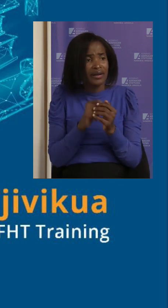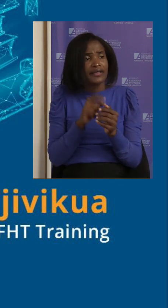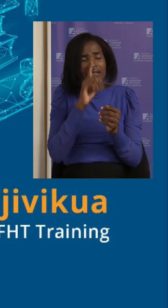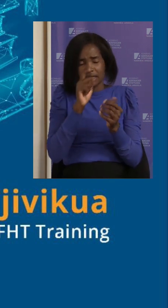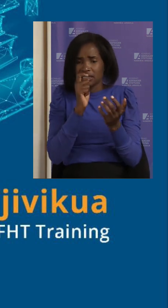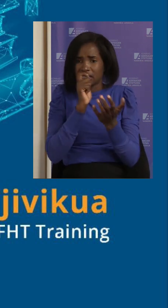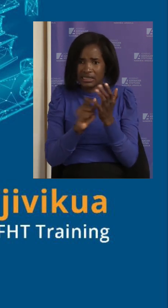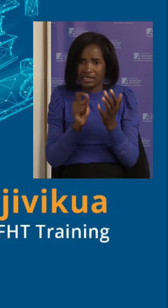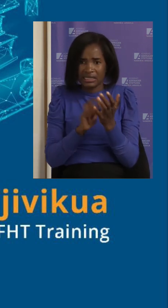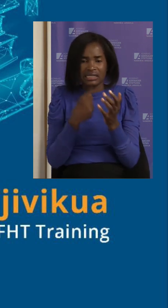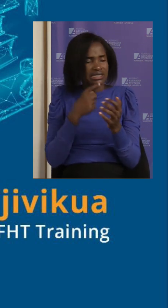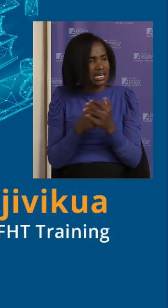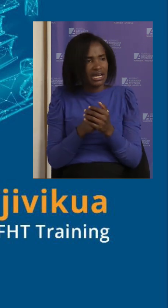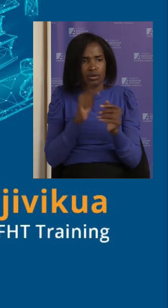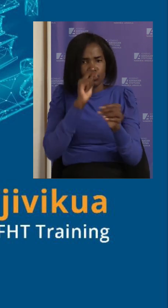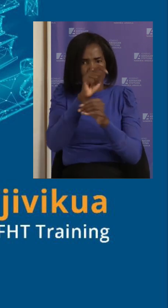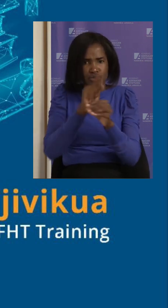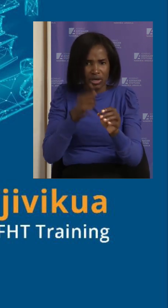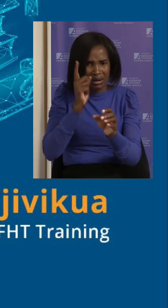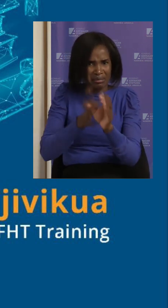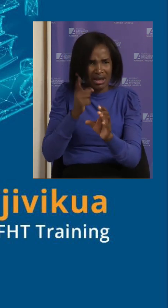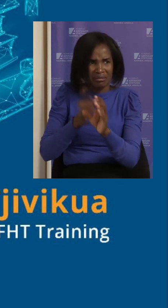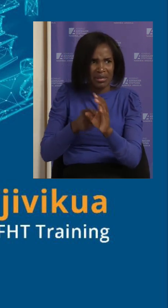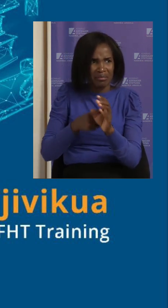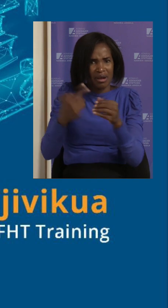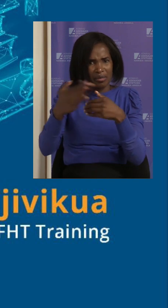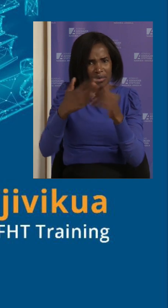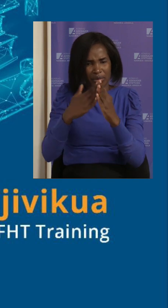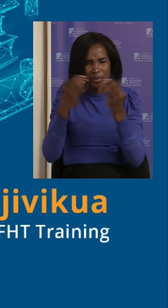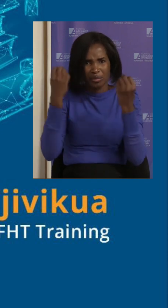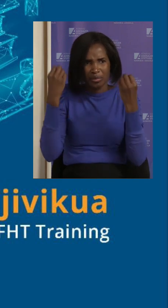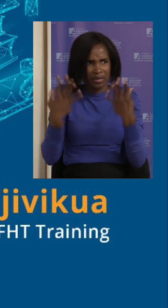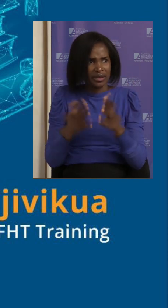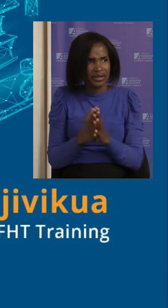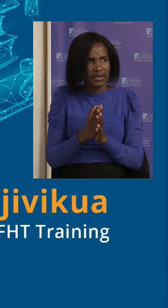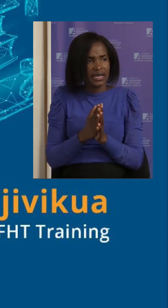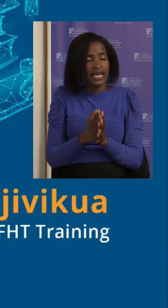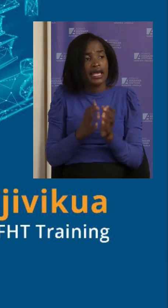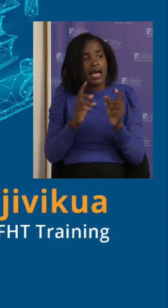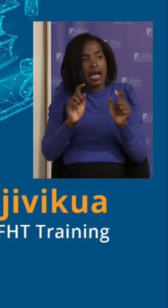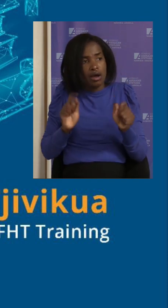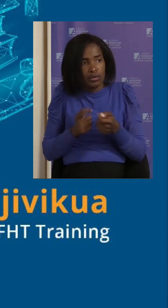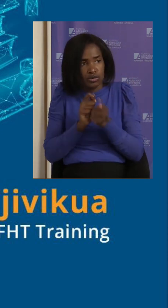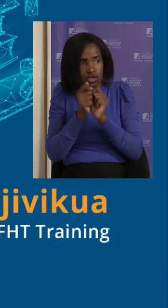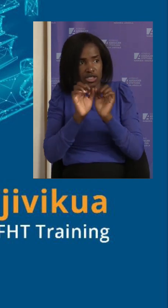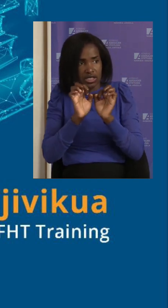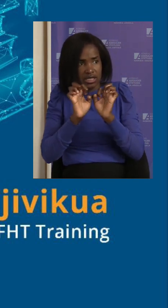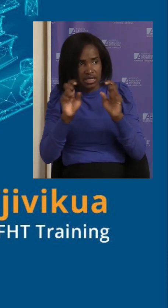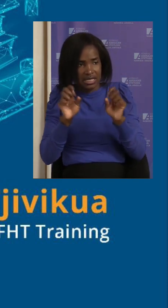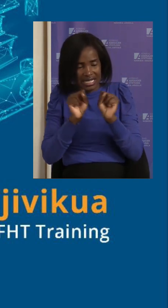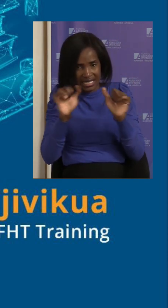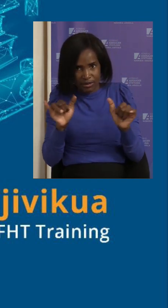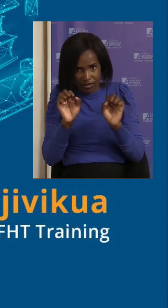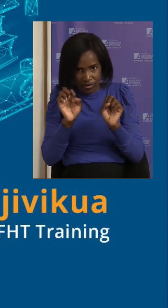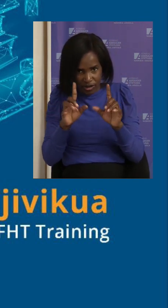teachers. In order for us to make informed decisions about what is needed and how the system of education should be